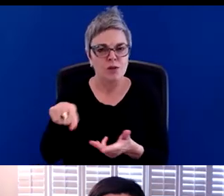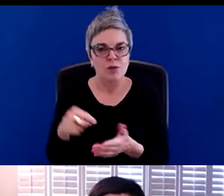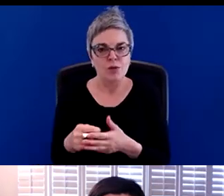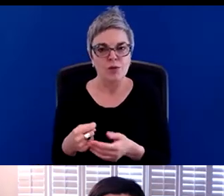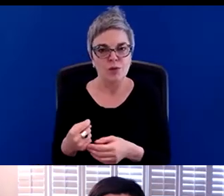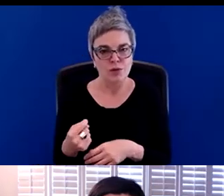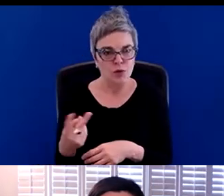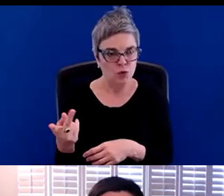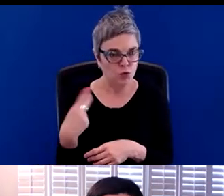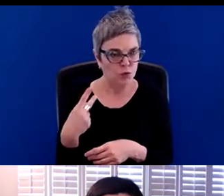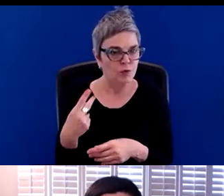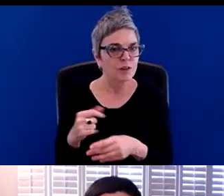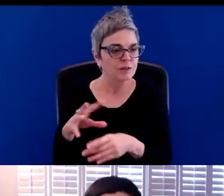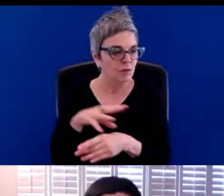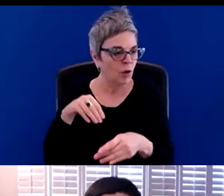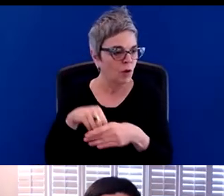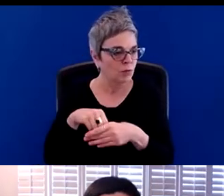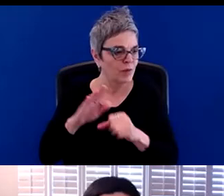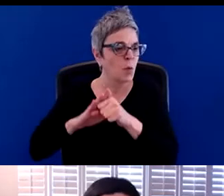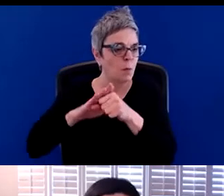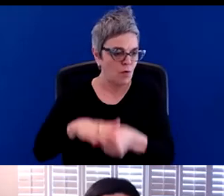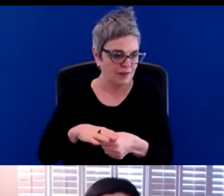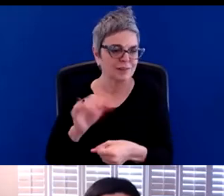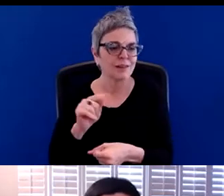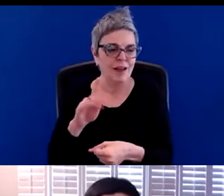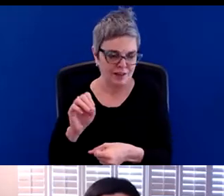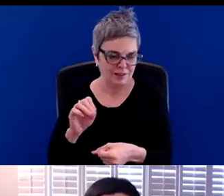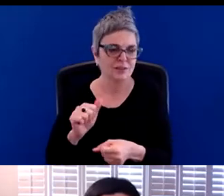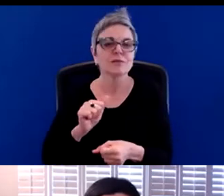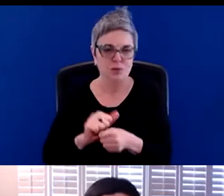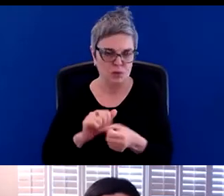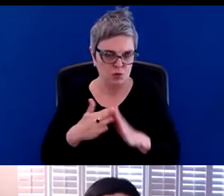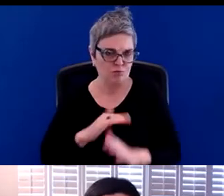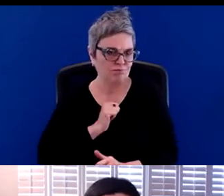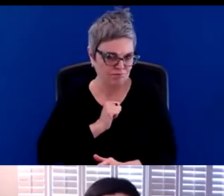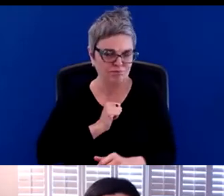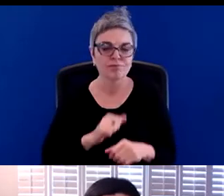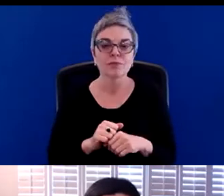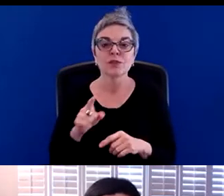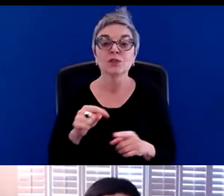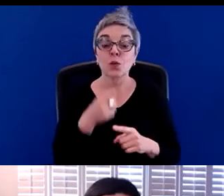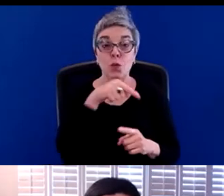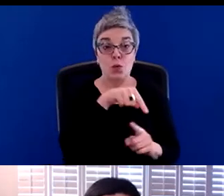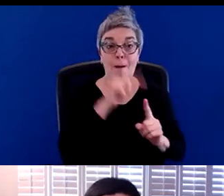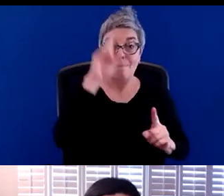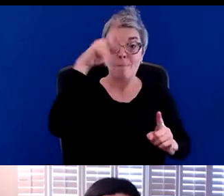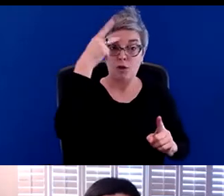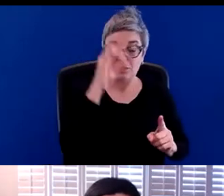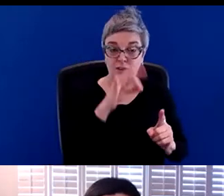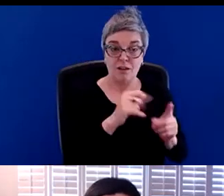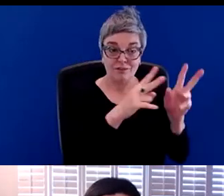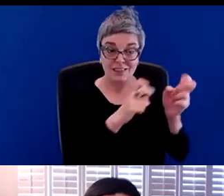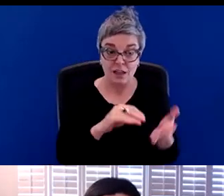caste communities ourselves. So in addition to the politics of citation, I think it's also important to think